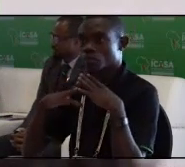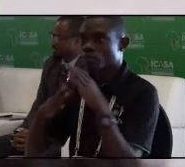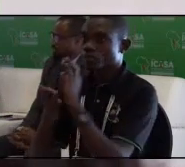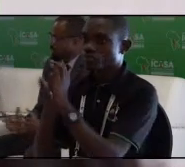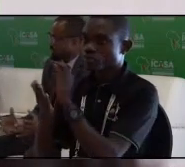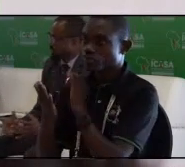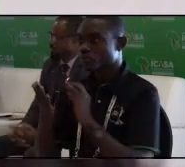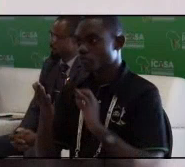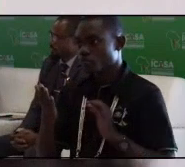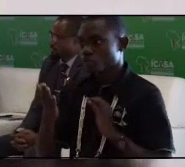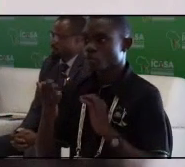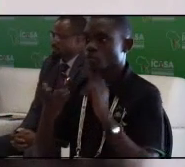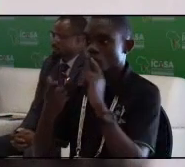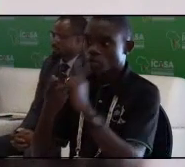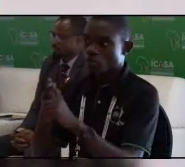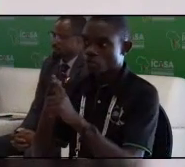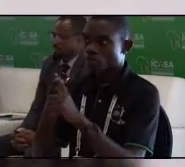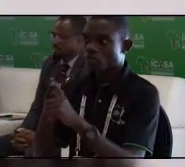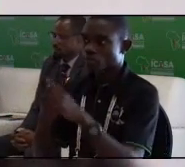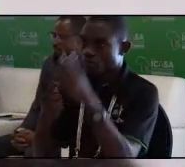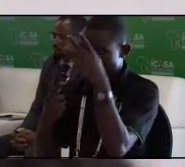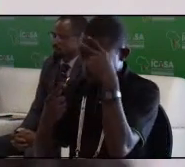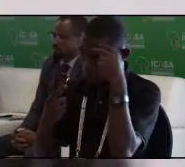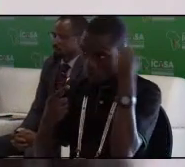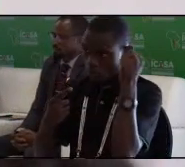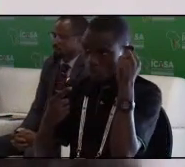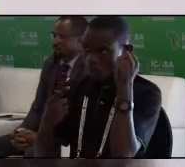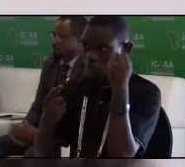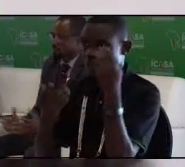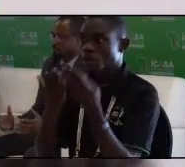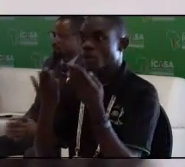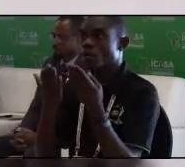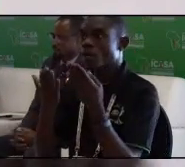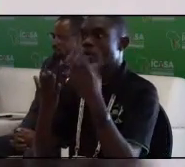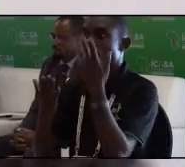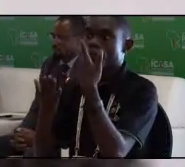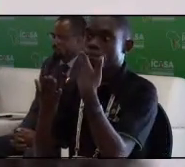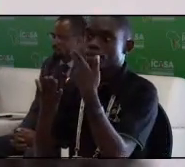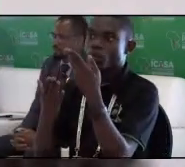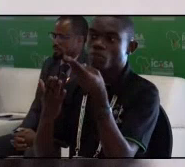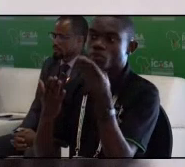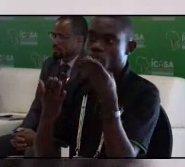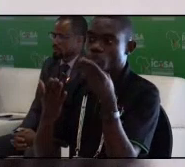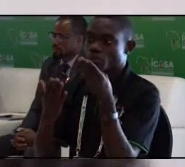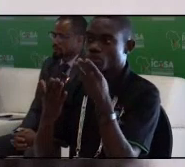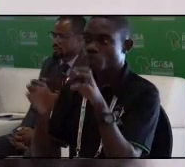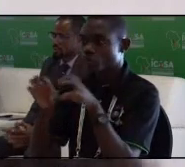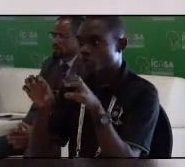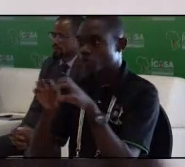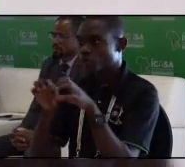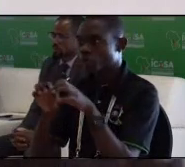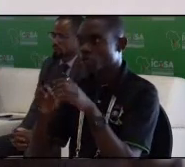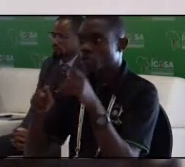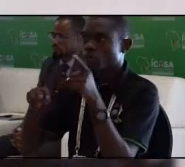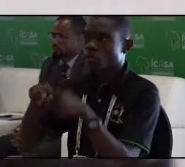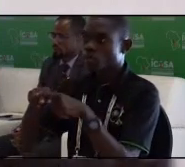the governments in coordination. Now, in Nigeria, you have a lot of quite a number of partners that work